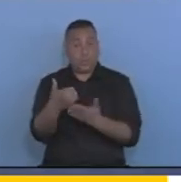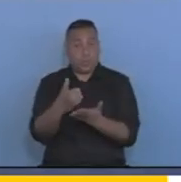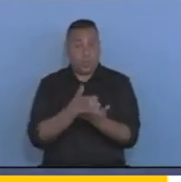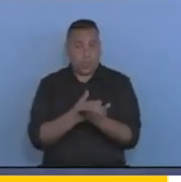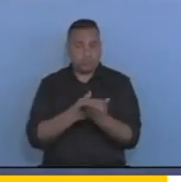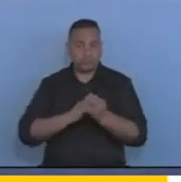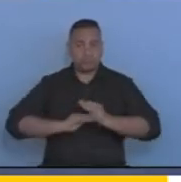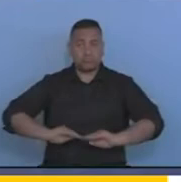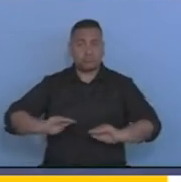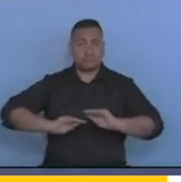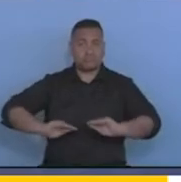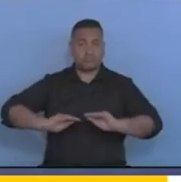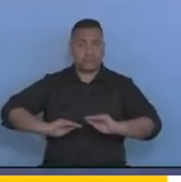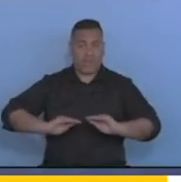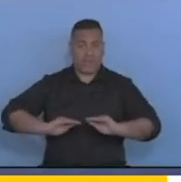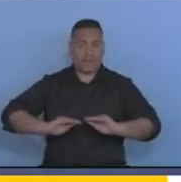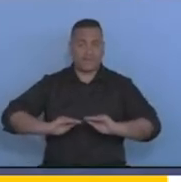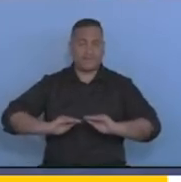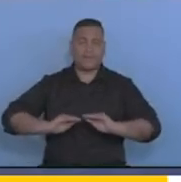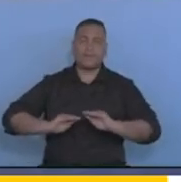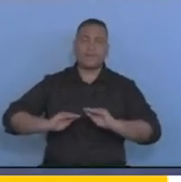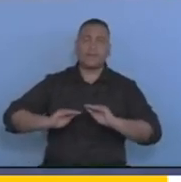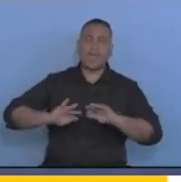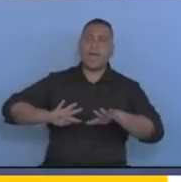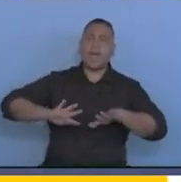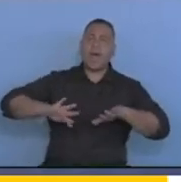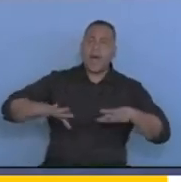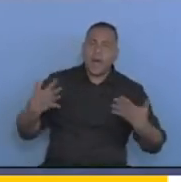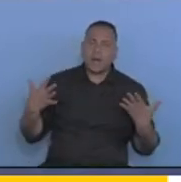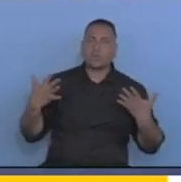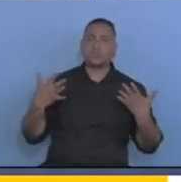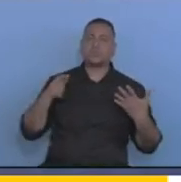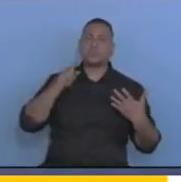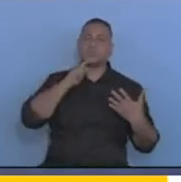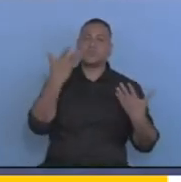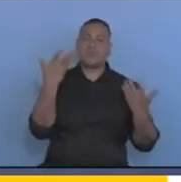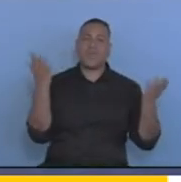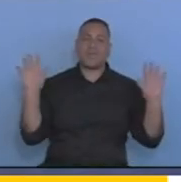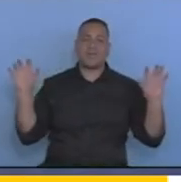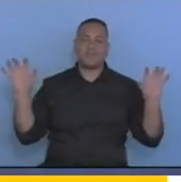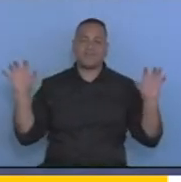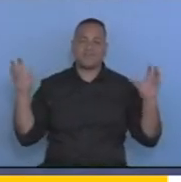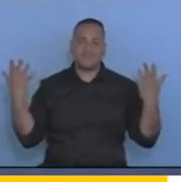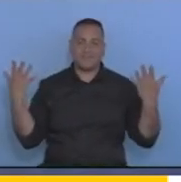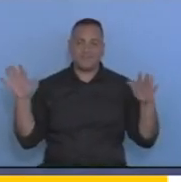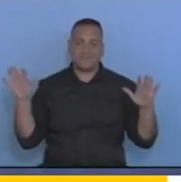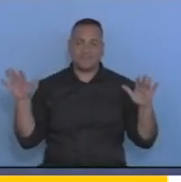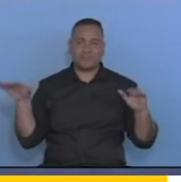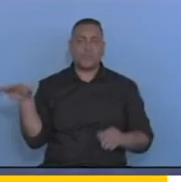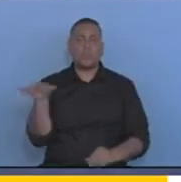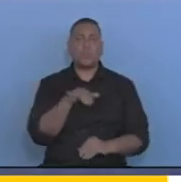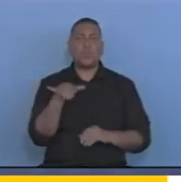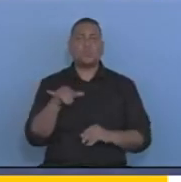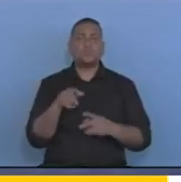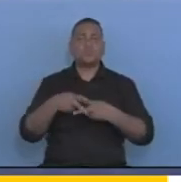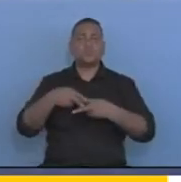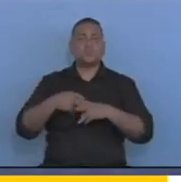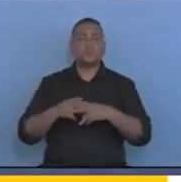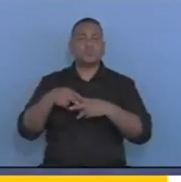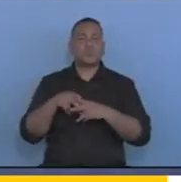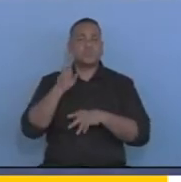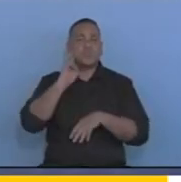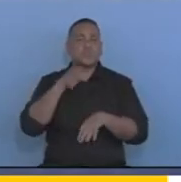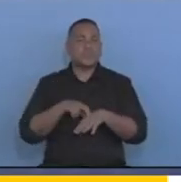on use of your hand tools. What type of tools you also need, that is